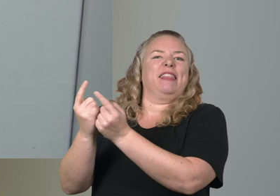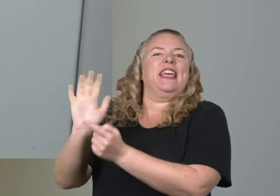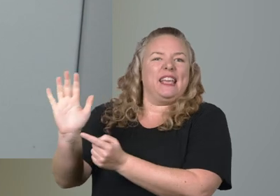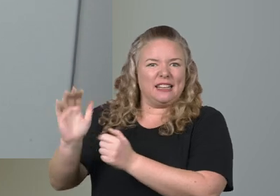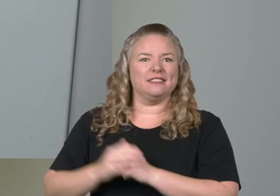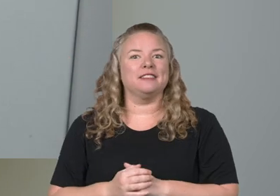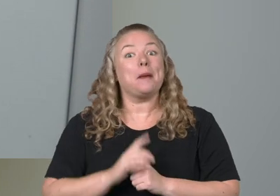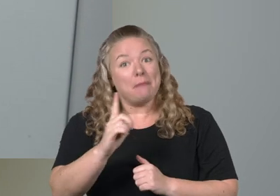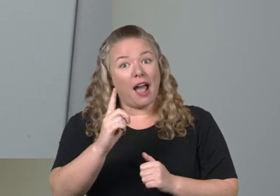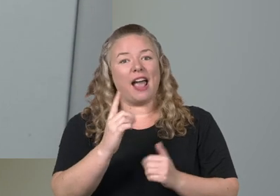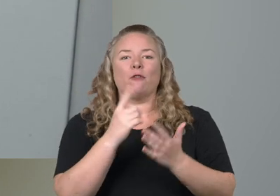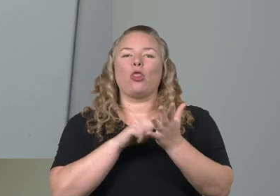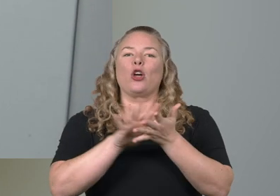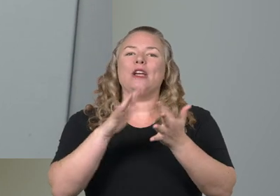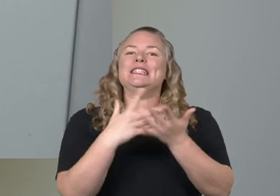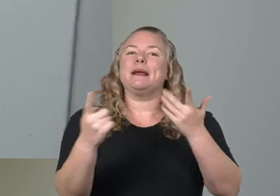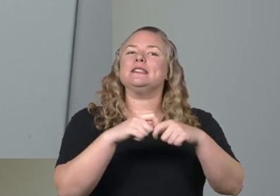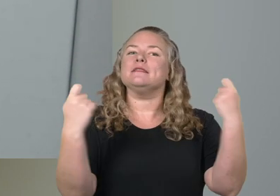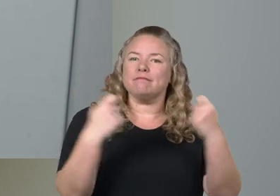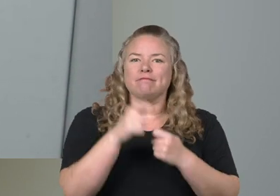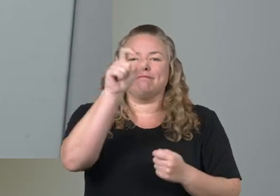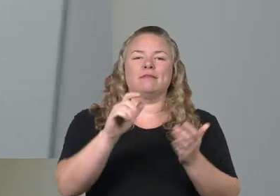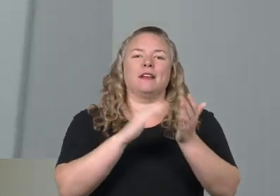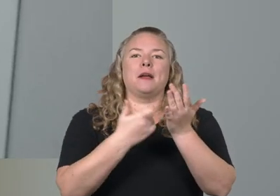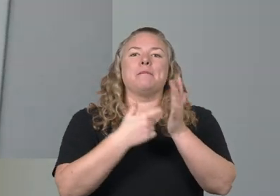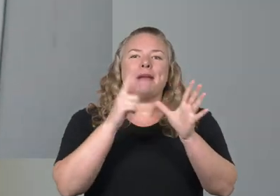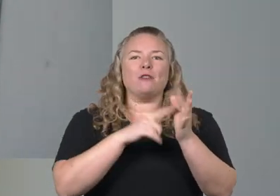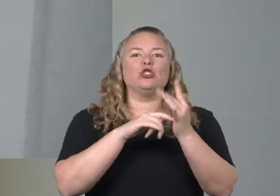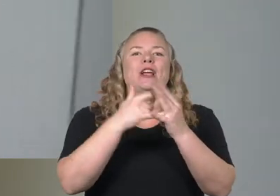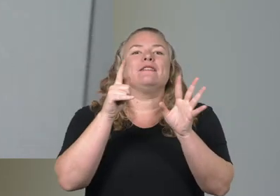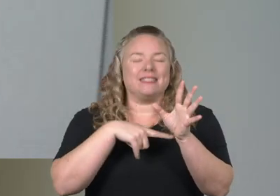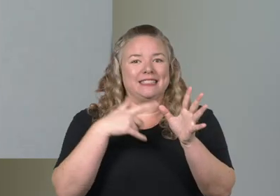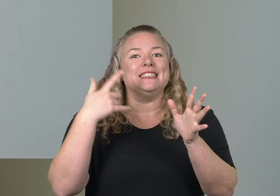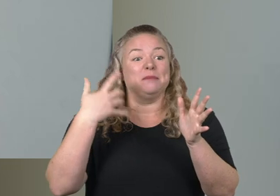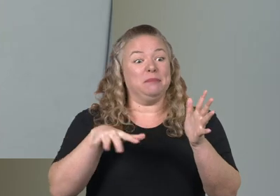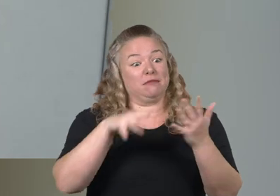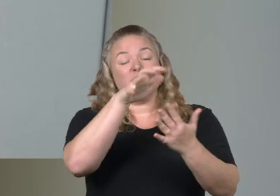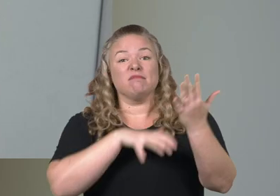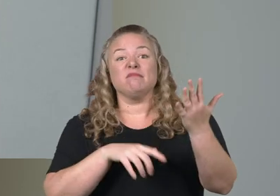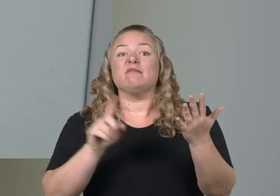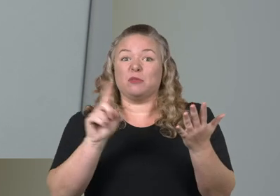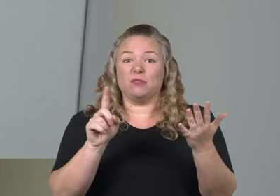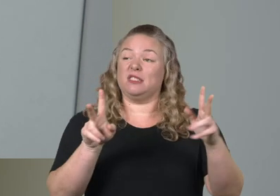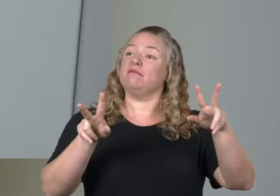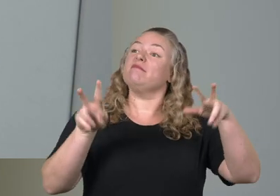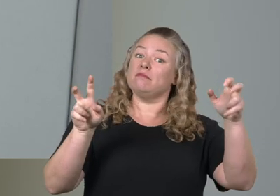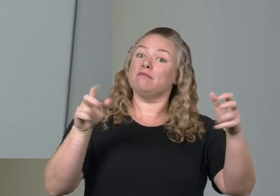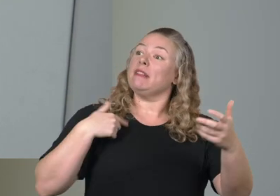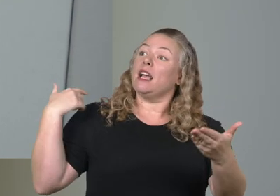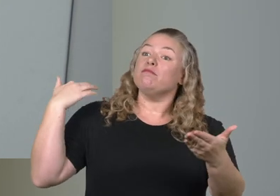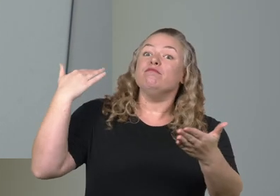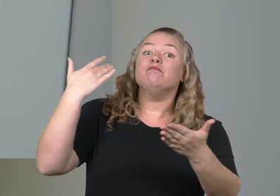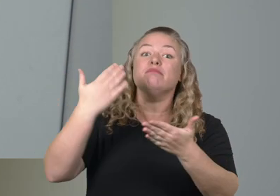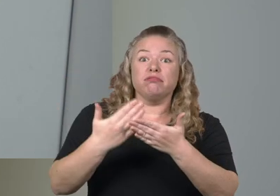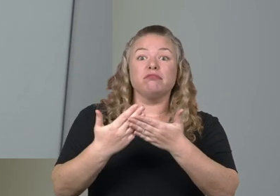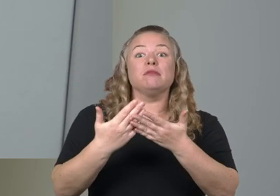thing. But this is married to Jeskvi in the Independent, and she just says, I haven't been